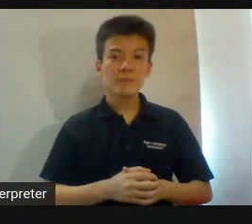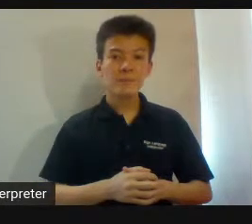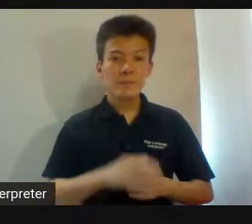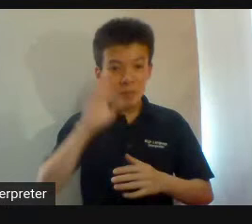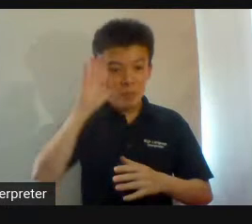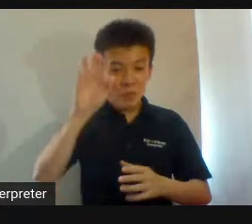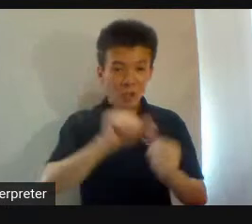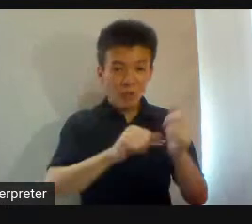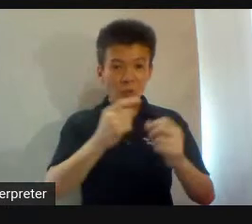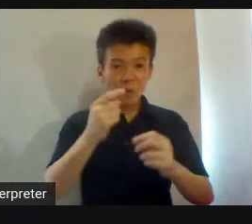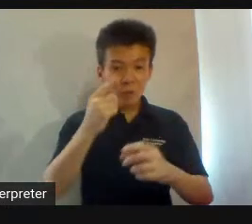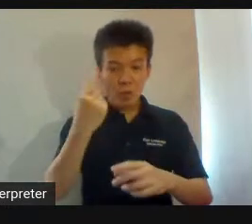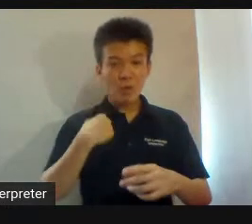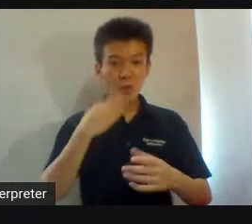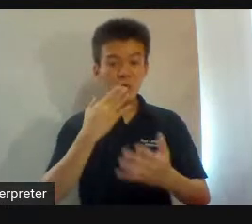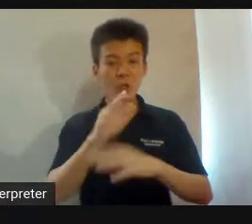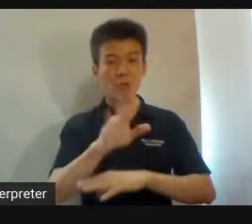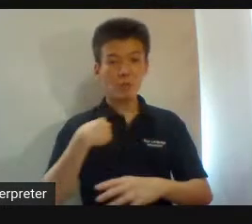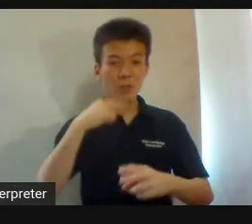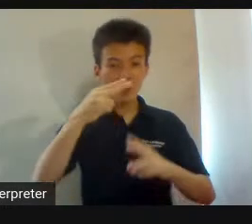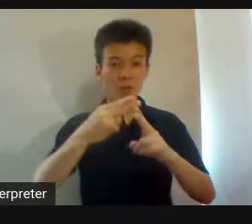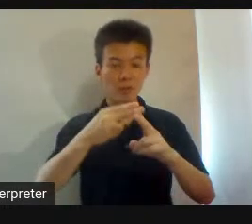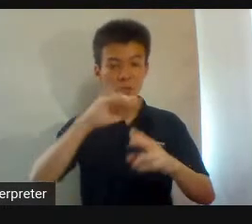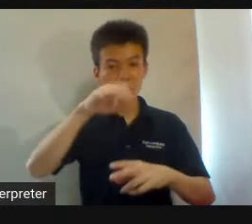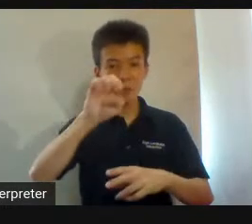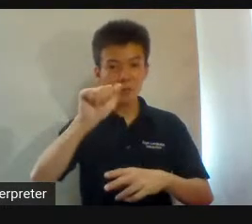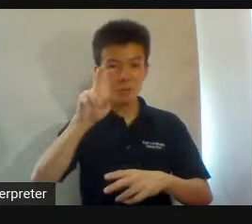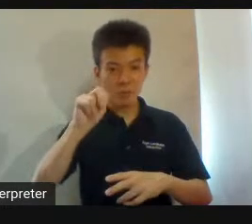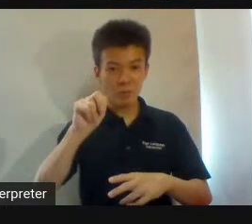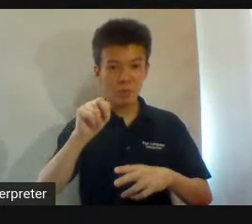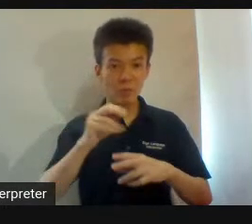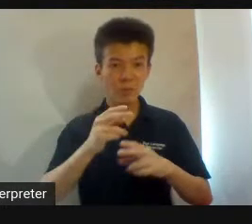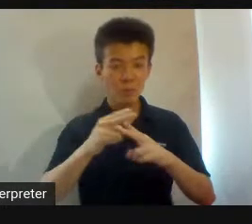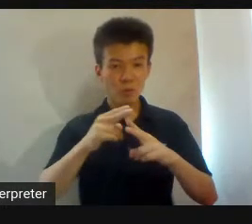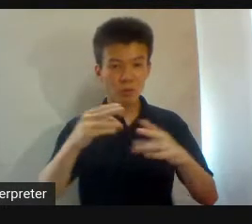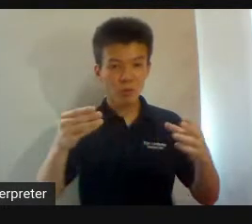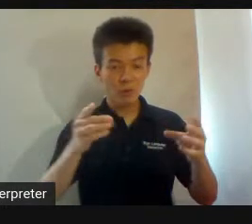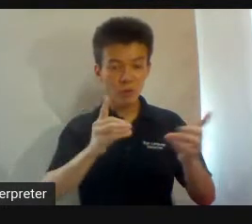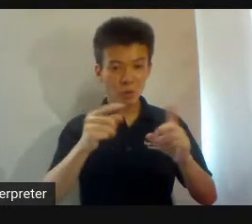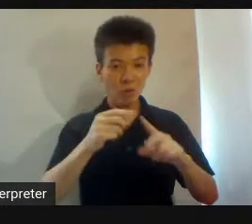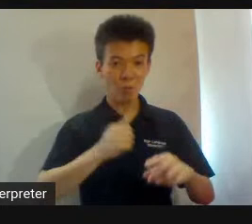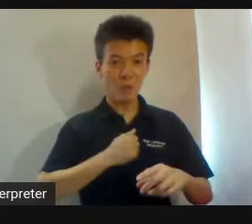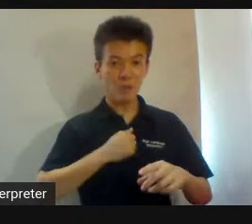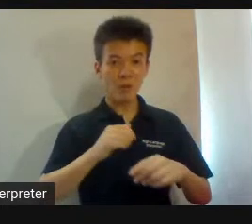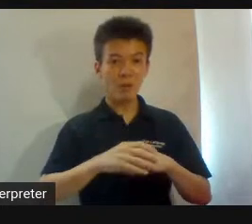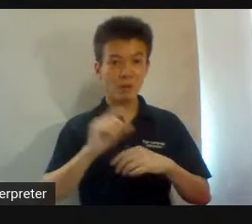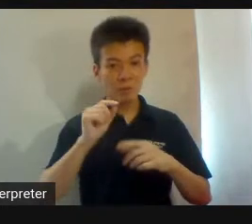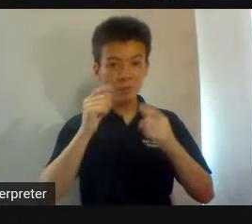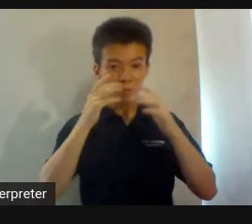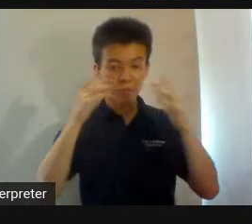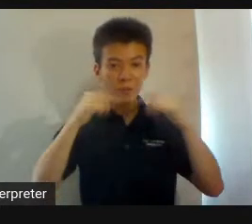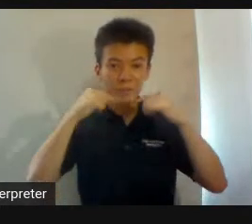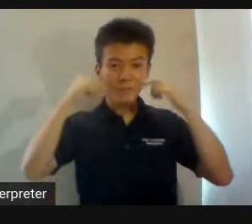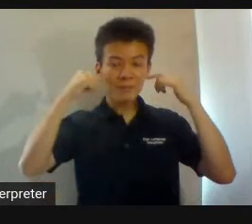Hello, everybody. Good afternoon. My name is Jean. Brief description of myself, a big bright